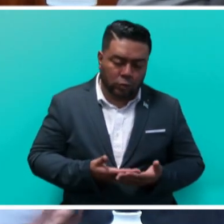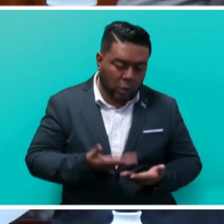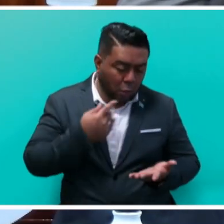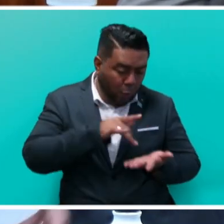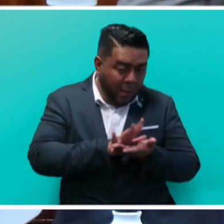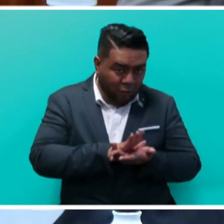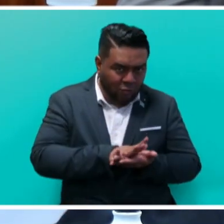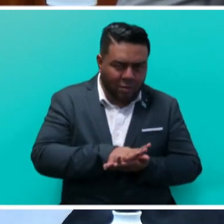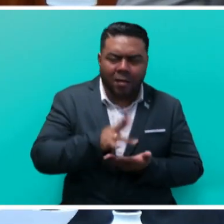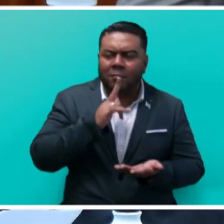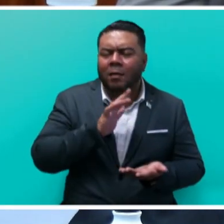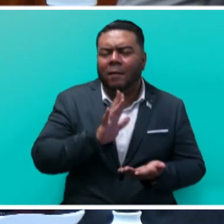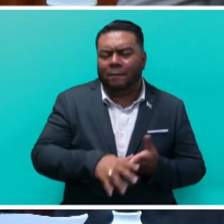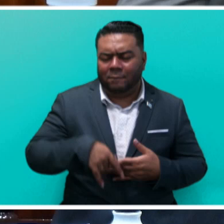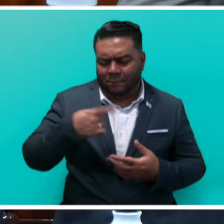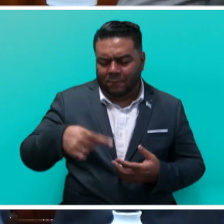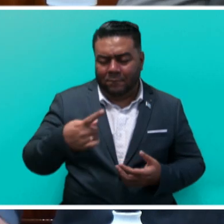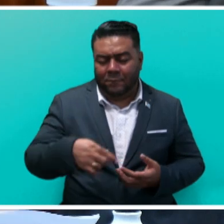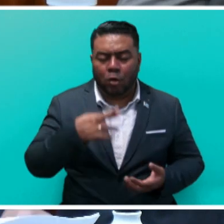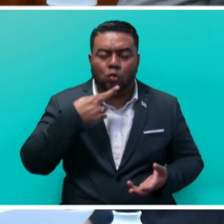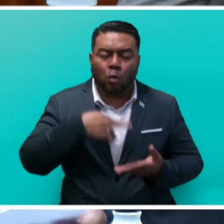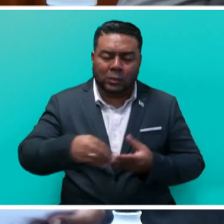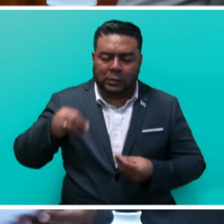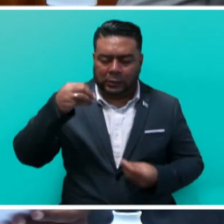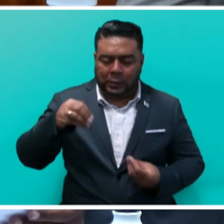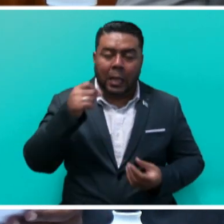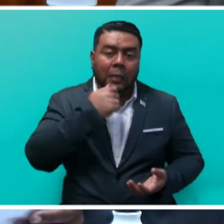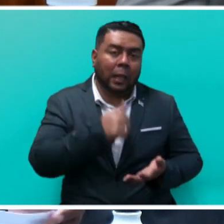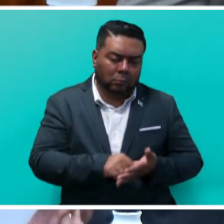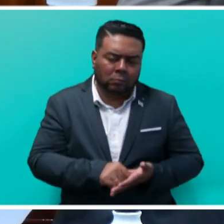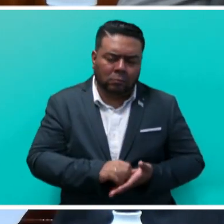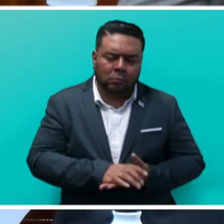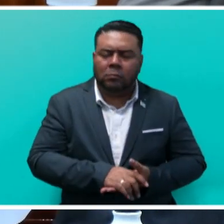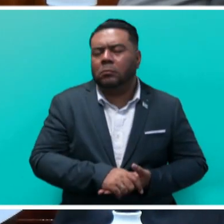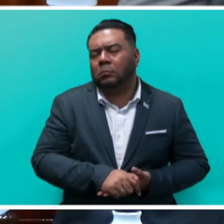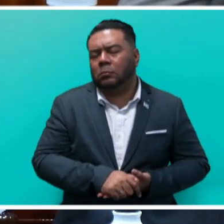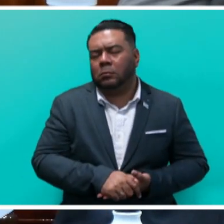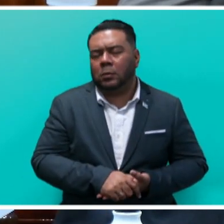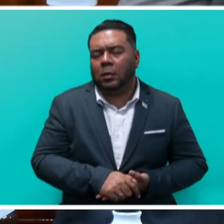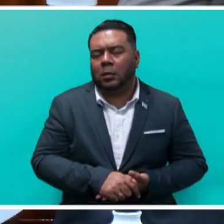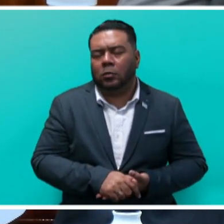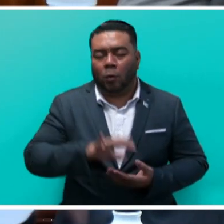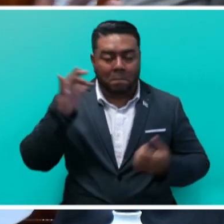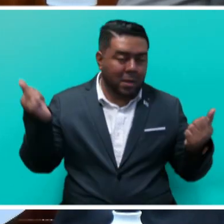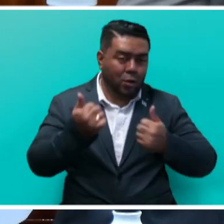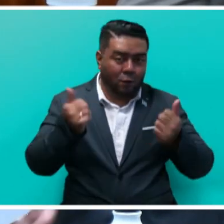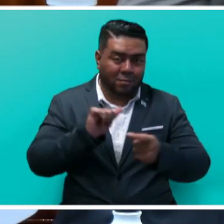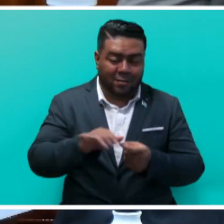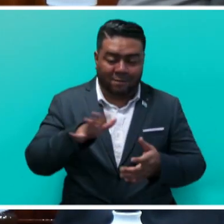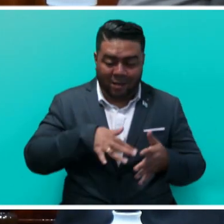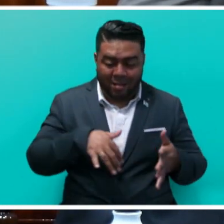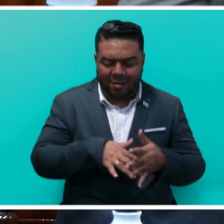16.5%, and continuation notices of 7.6%. So a majority of these filings are made